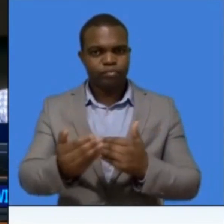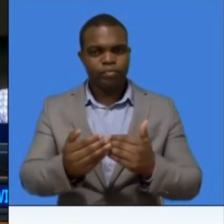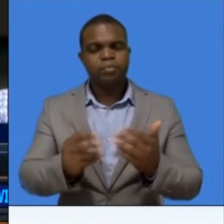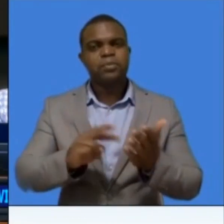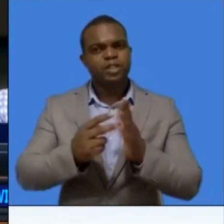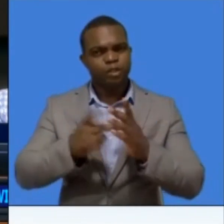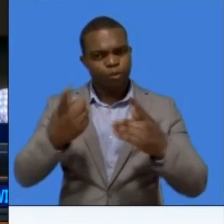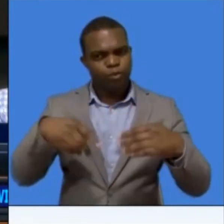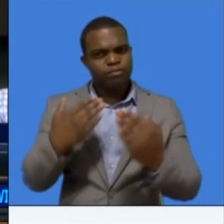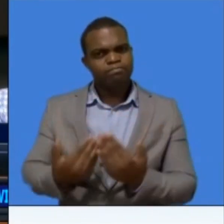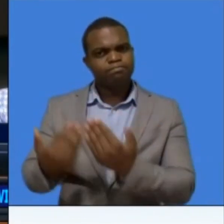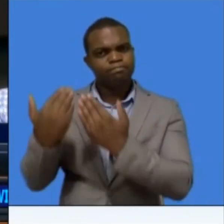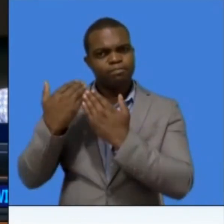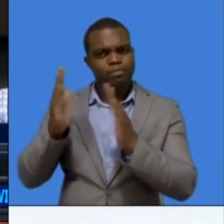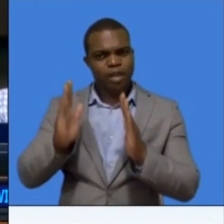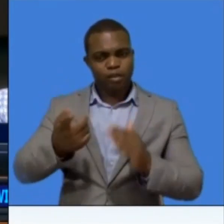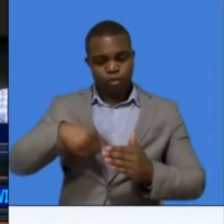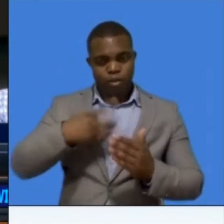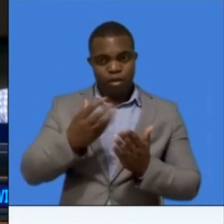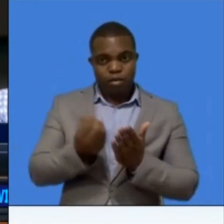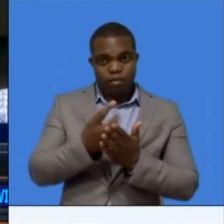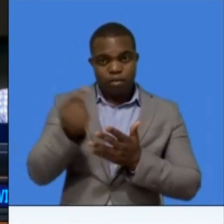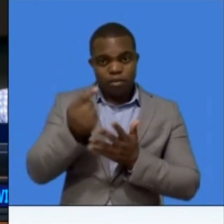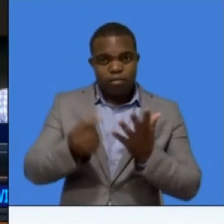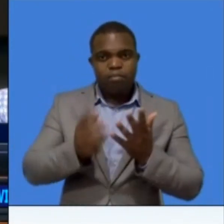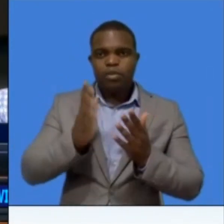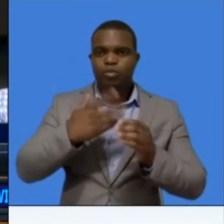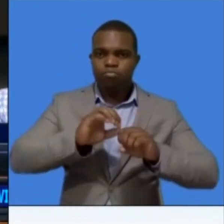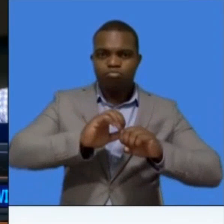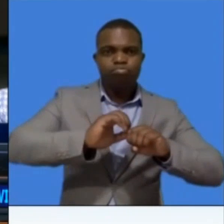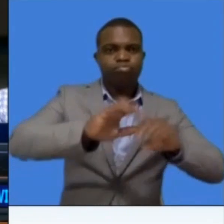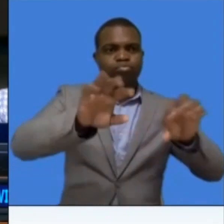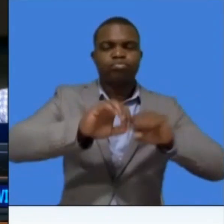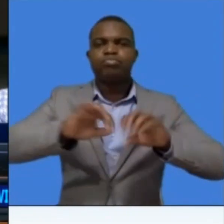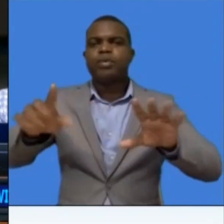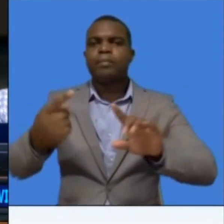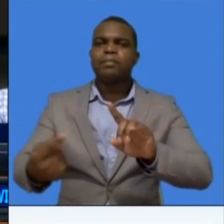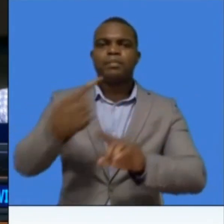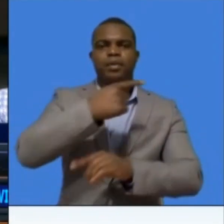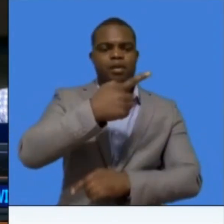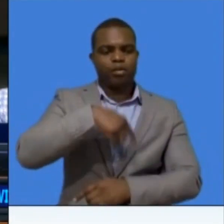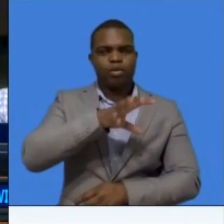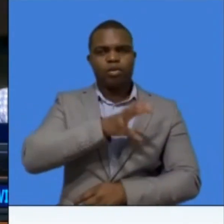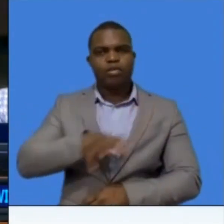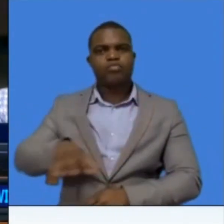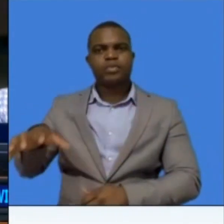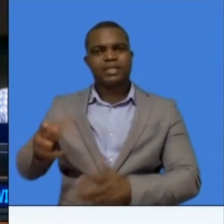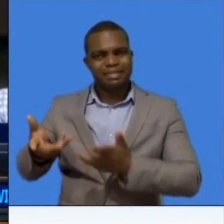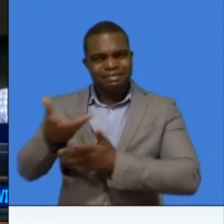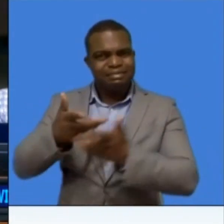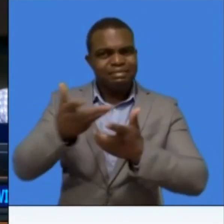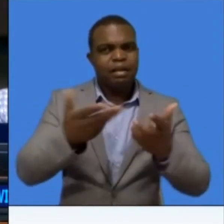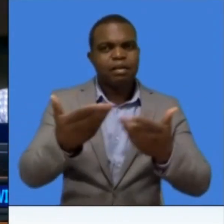where groundwork needs to be done, and to make that real difference that will enable all persons with disabilities to participate as